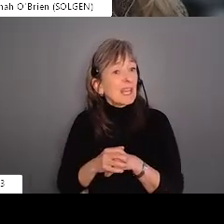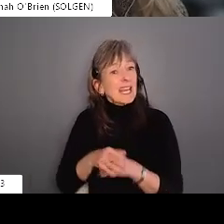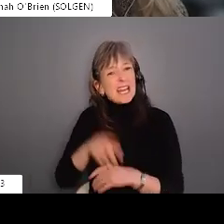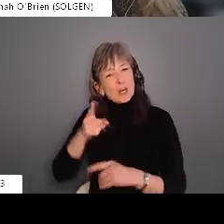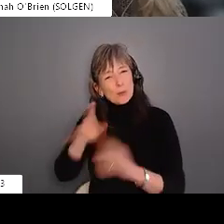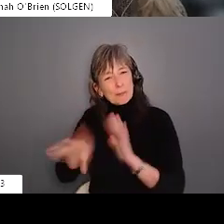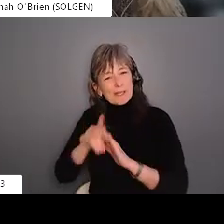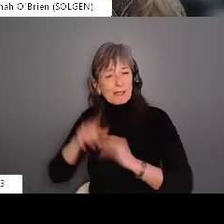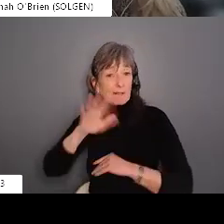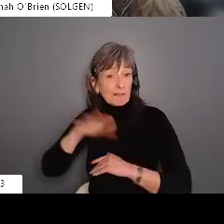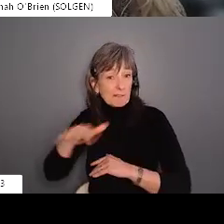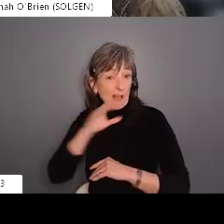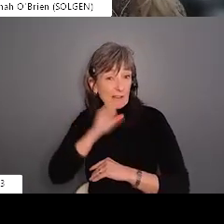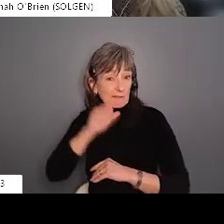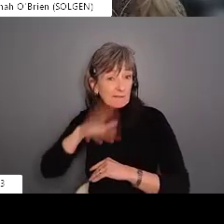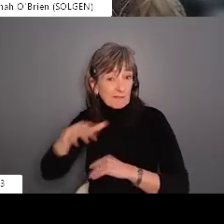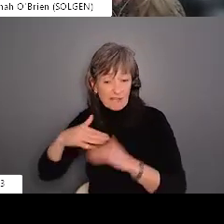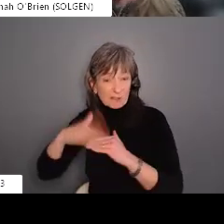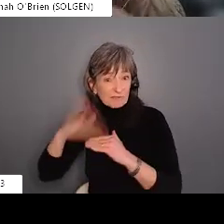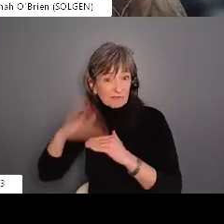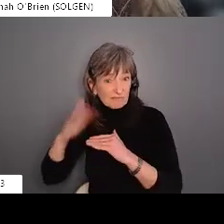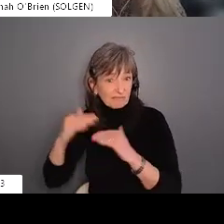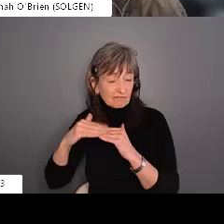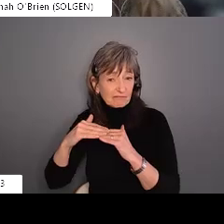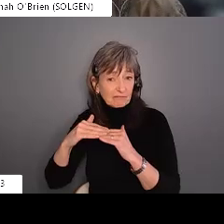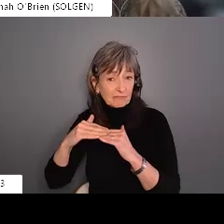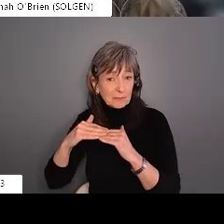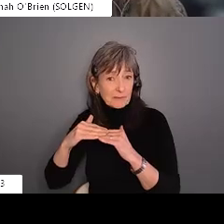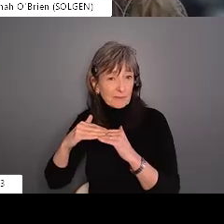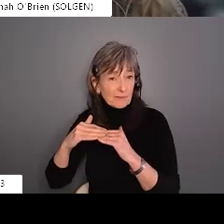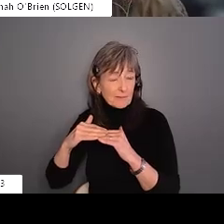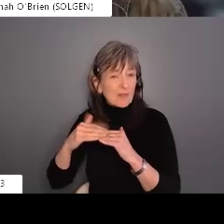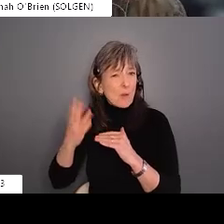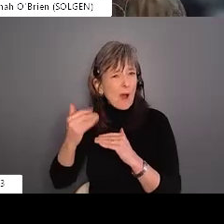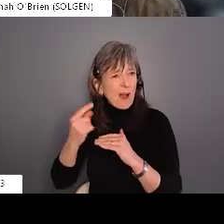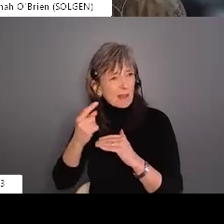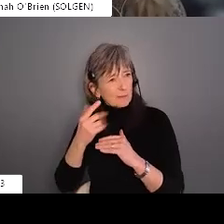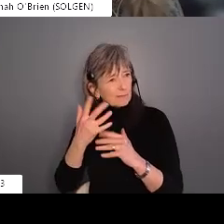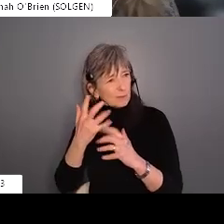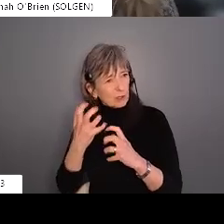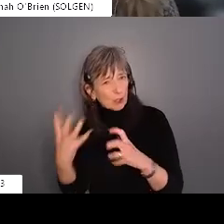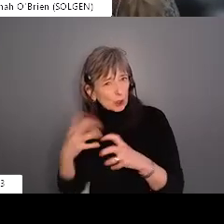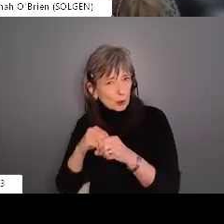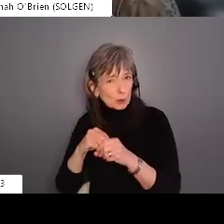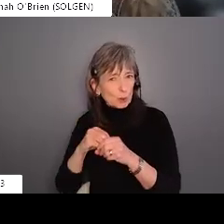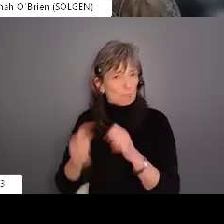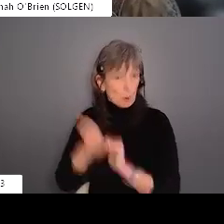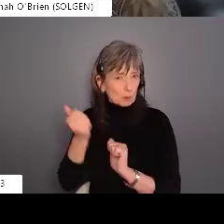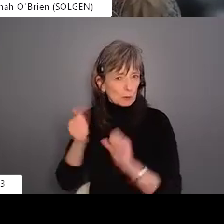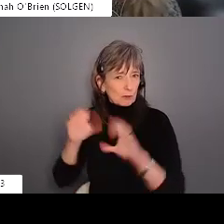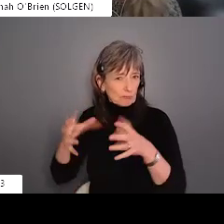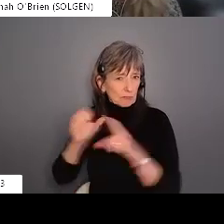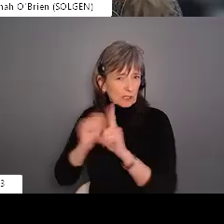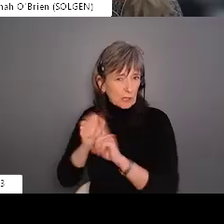threshold for looking at older or aging adults, just to be a bit more inclusive. And what I think is really interesting here